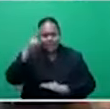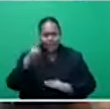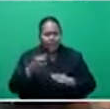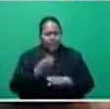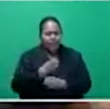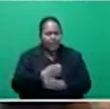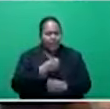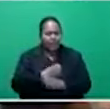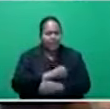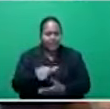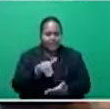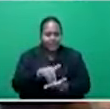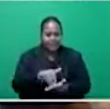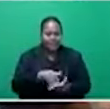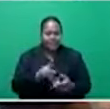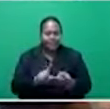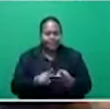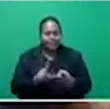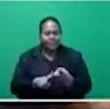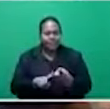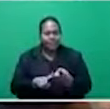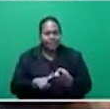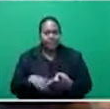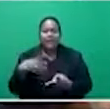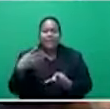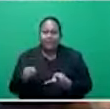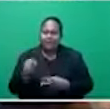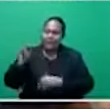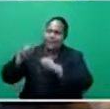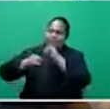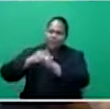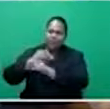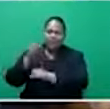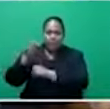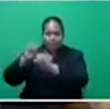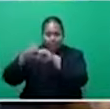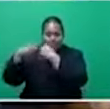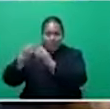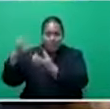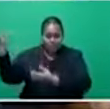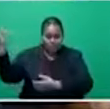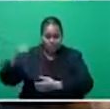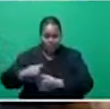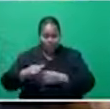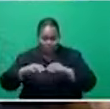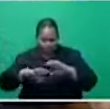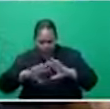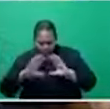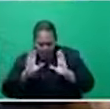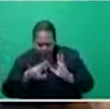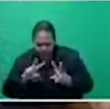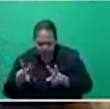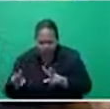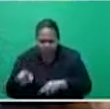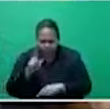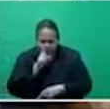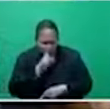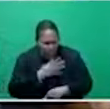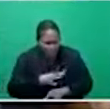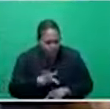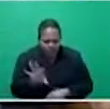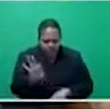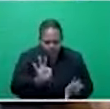The overseas recruiting employment agencies, they come to Fiji. They look at the group of people they want. And there is, Mr. Speaker,